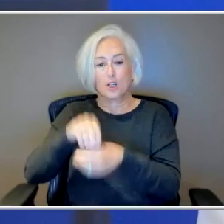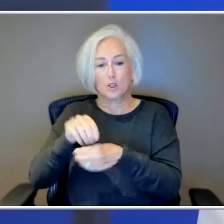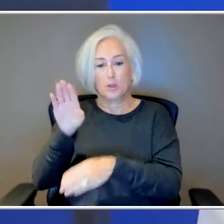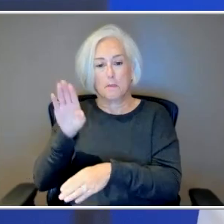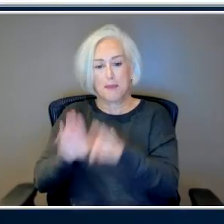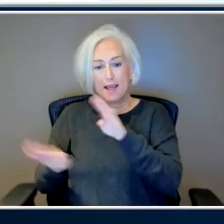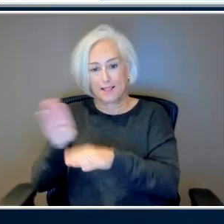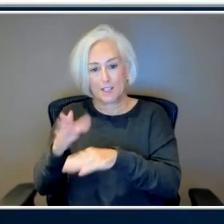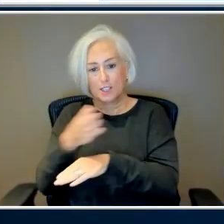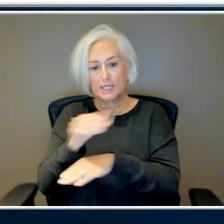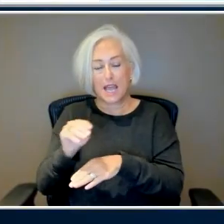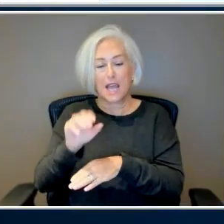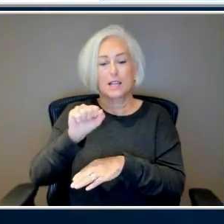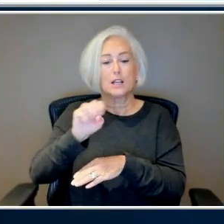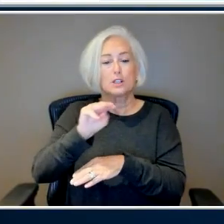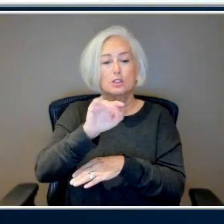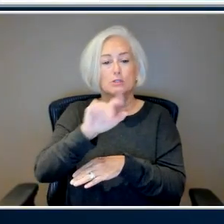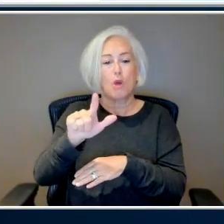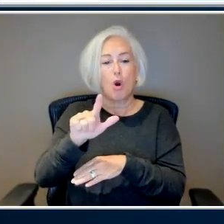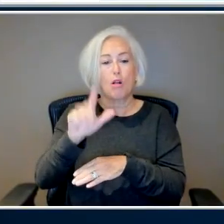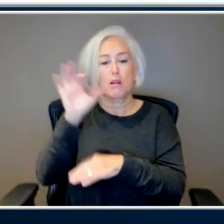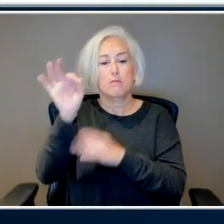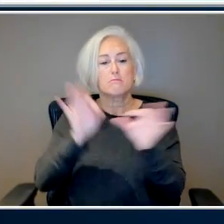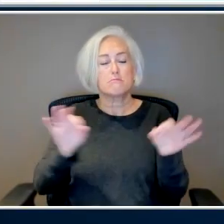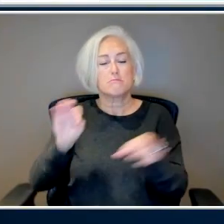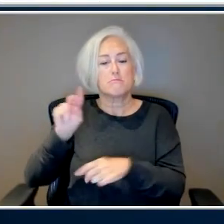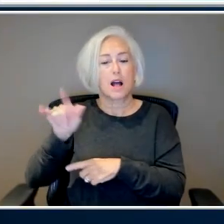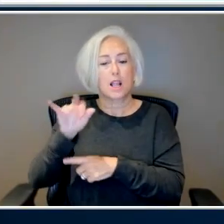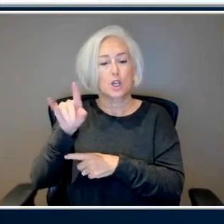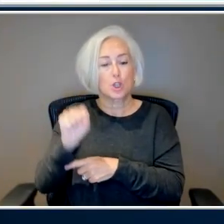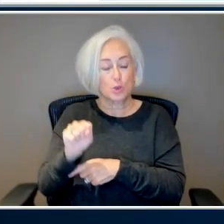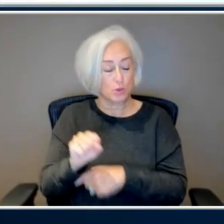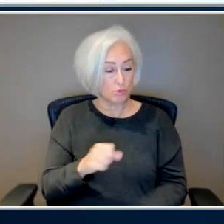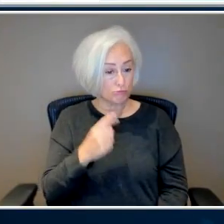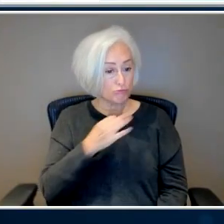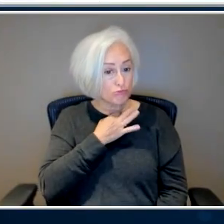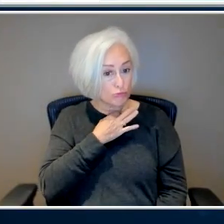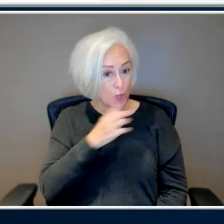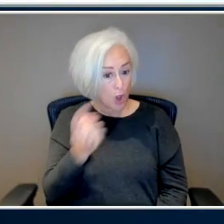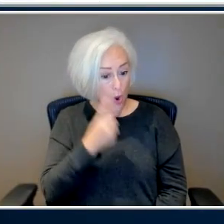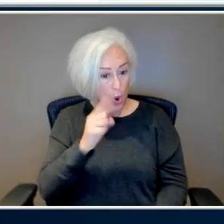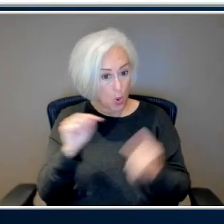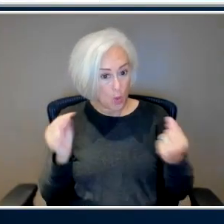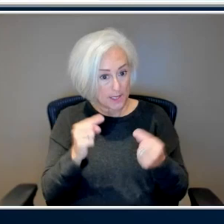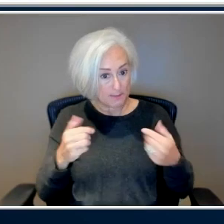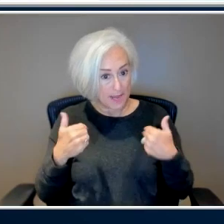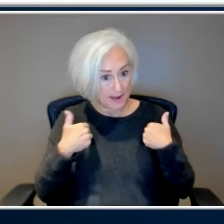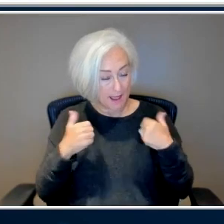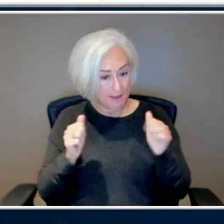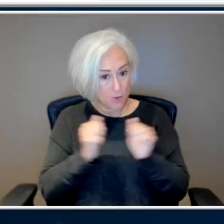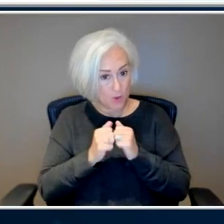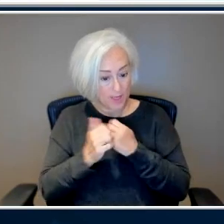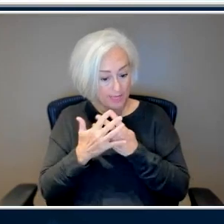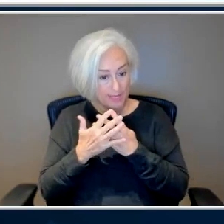Jean also wants to know, is there always pain associated with this disease? Not all the time, but pain actually can be seen over